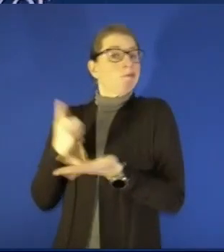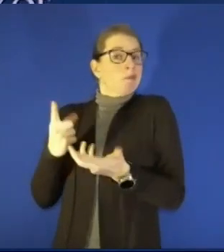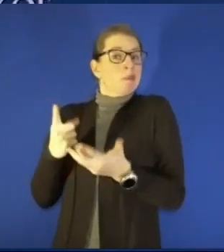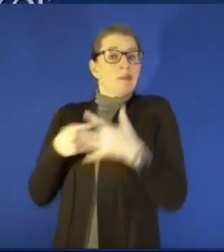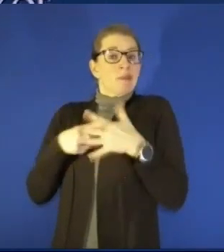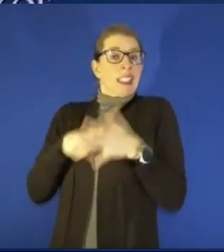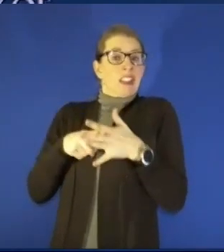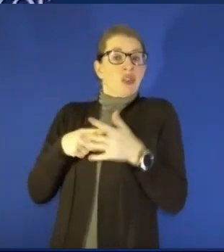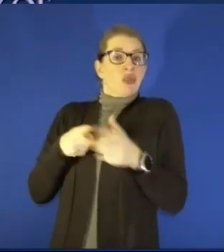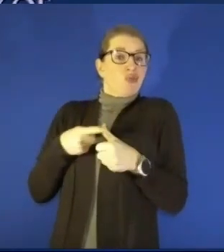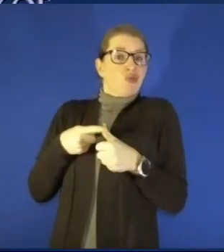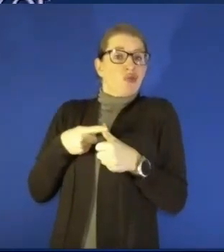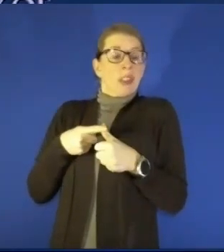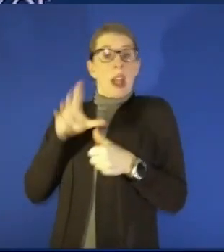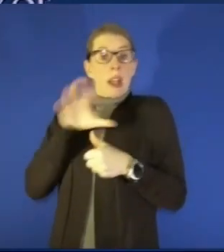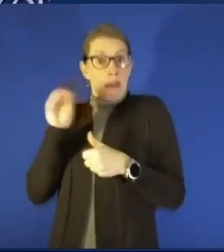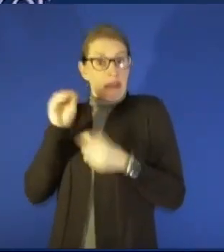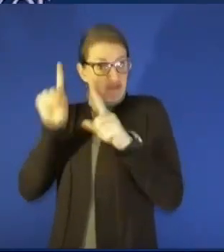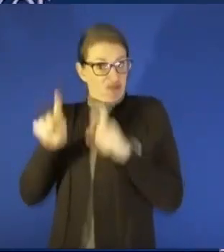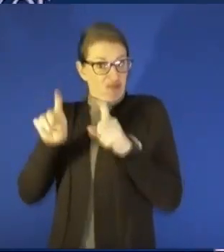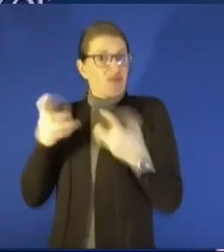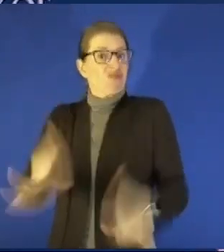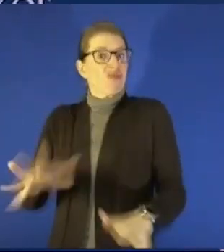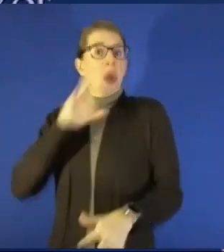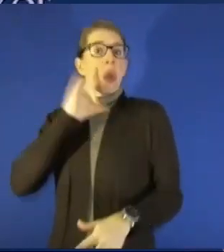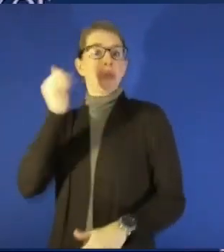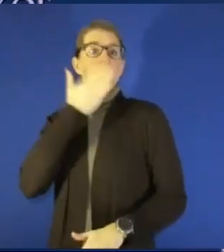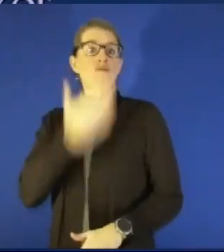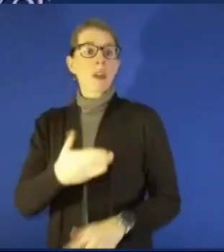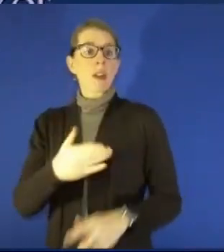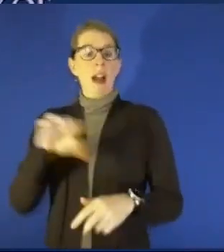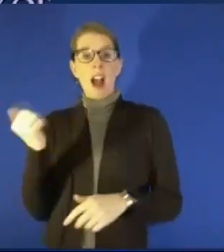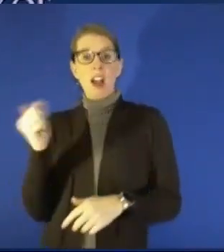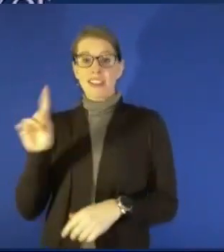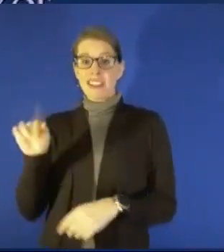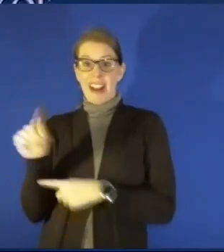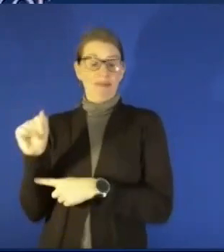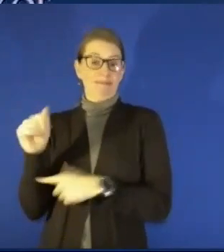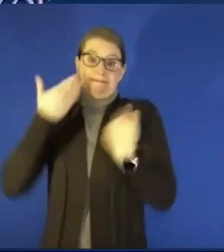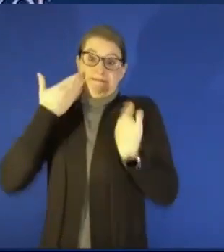have said that yes, we've tested it, it does look good. There's some other data saying that we don't.